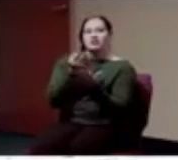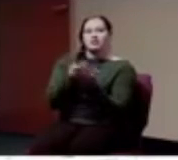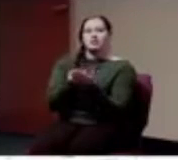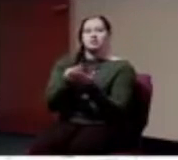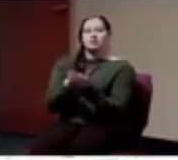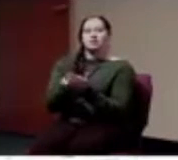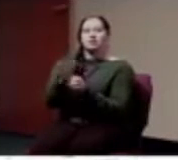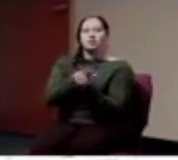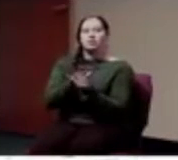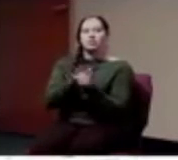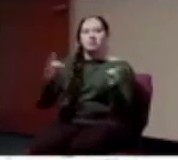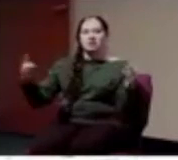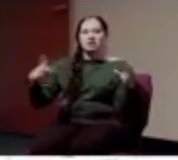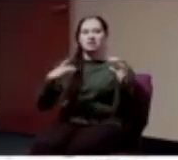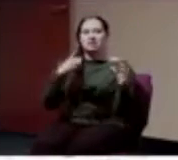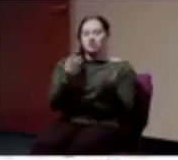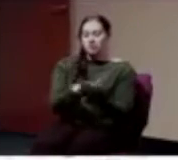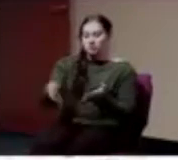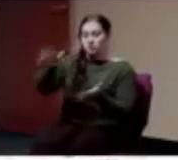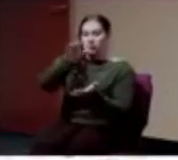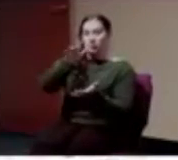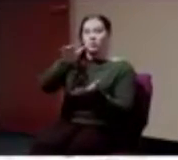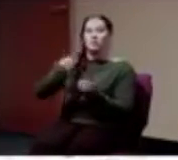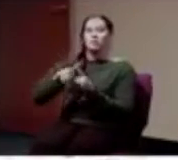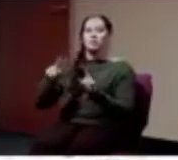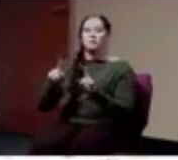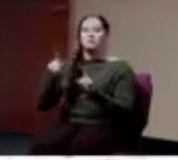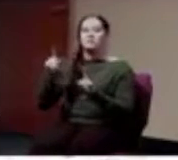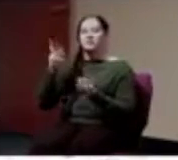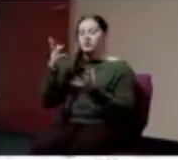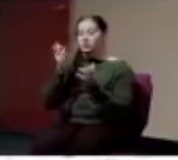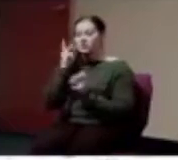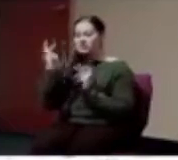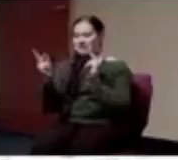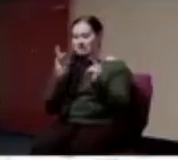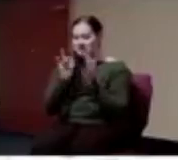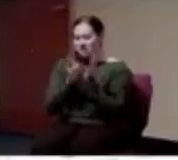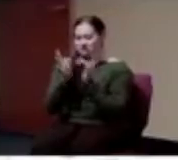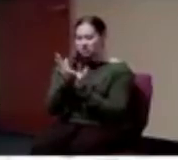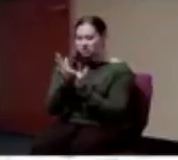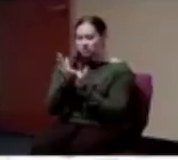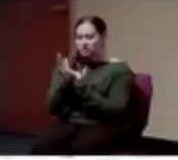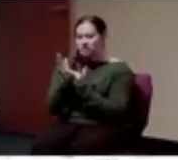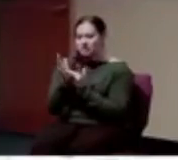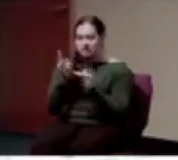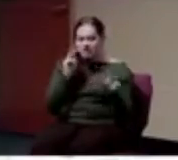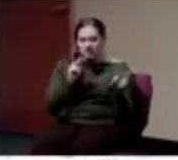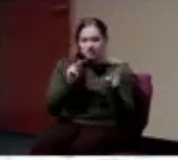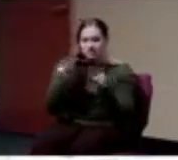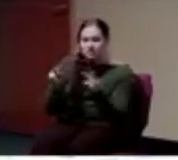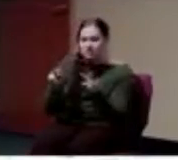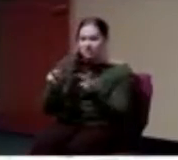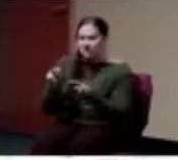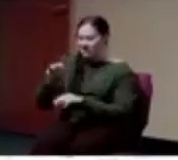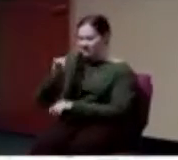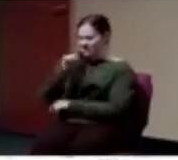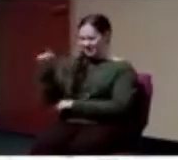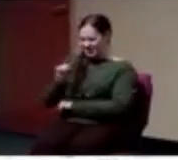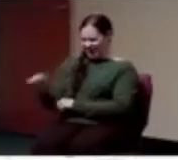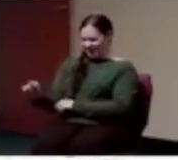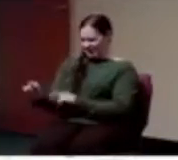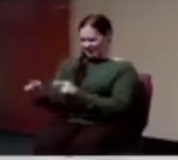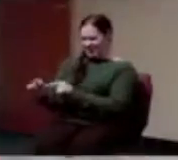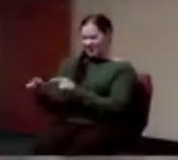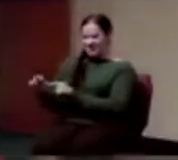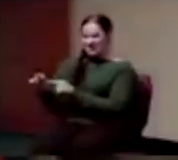beside the road, for Jesus was going to pass that way. And you have to understand, this dude named Zacchaeus is the difficult person in our